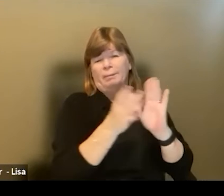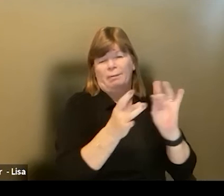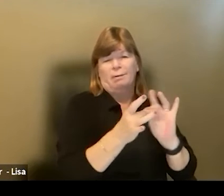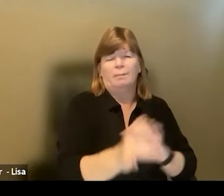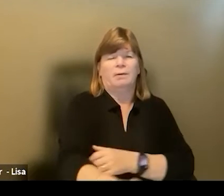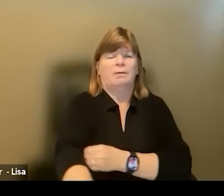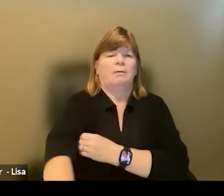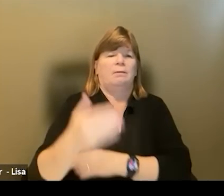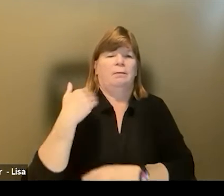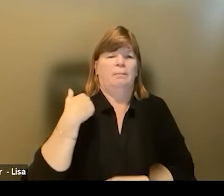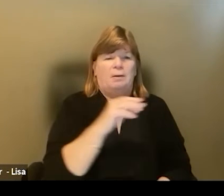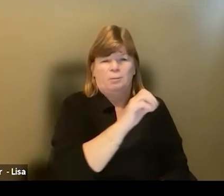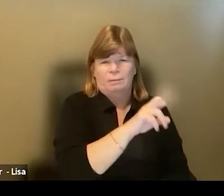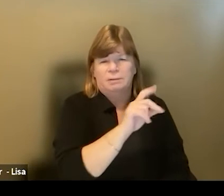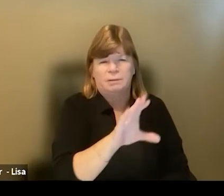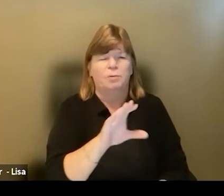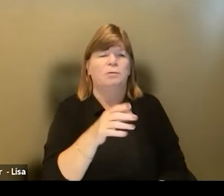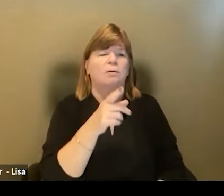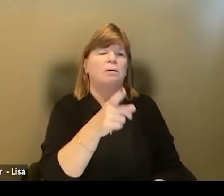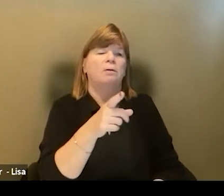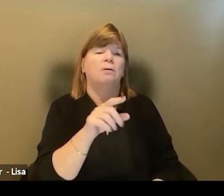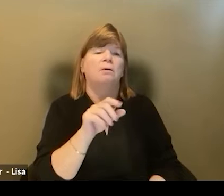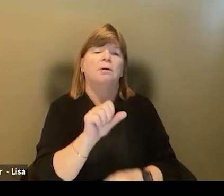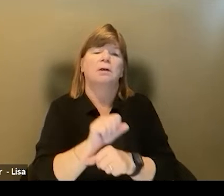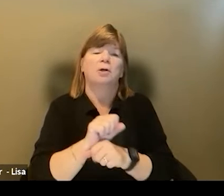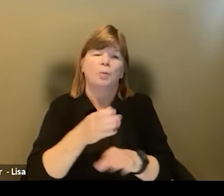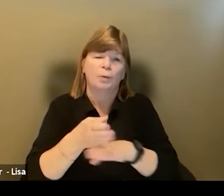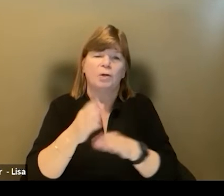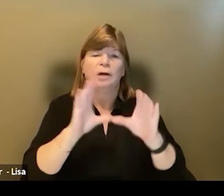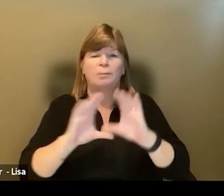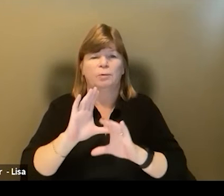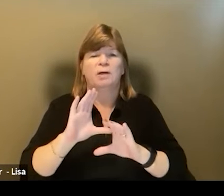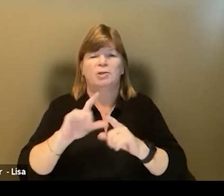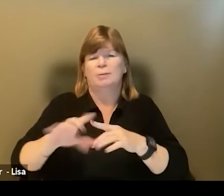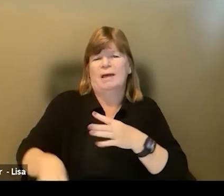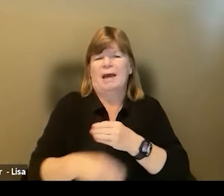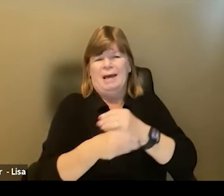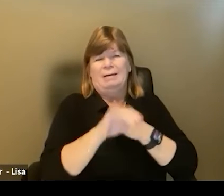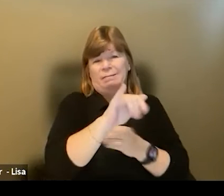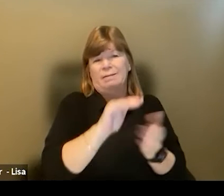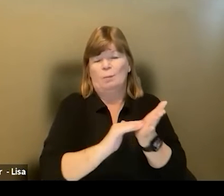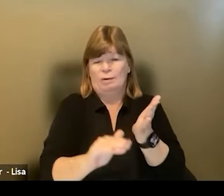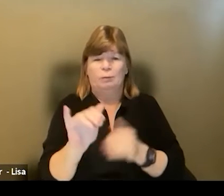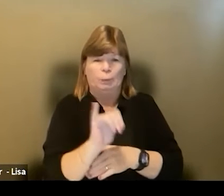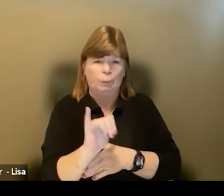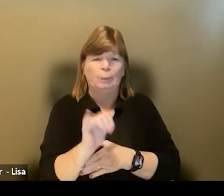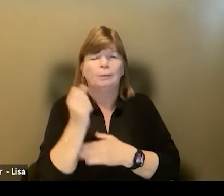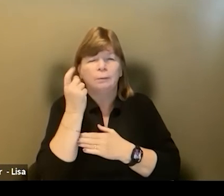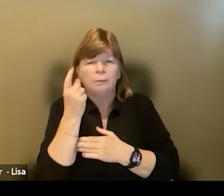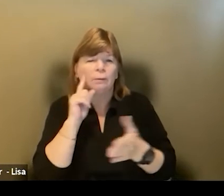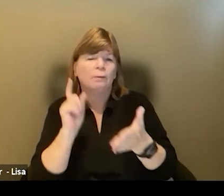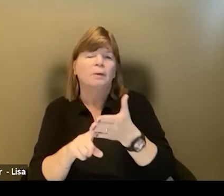period late last year, the career exploration service was also added to this waiver as well. Again,